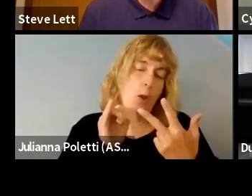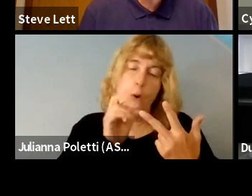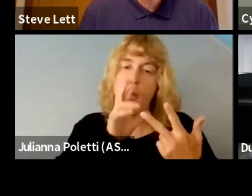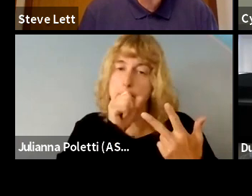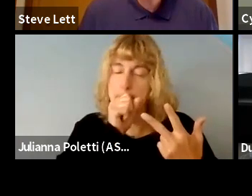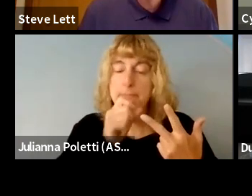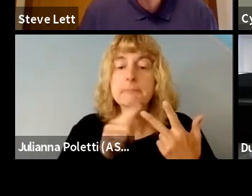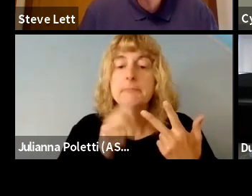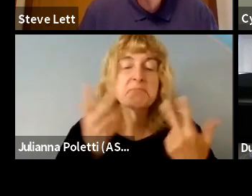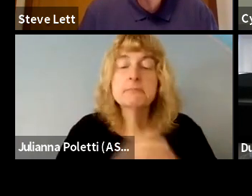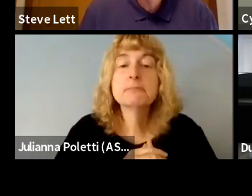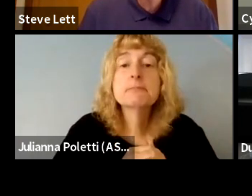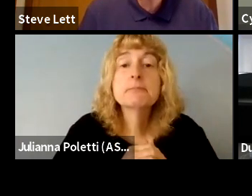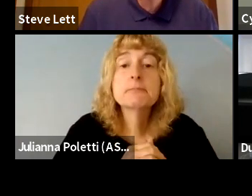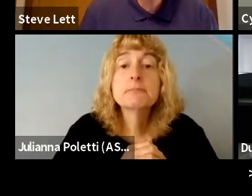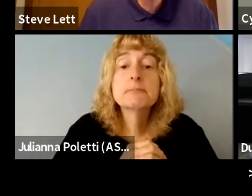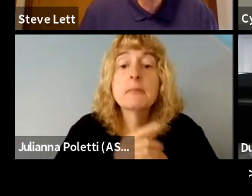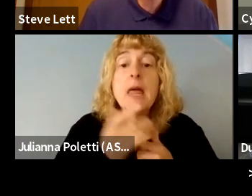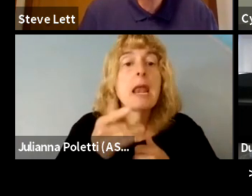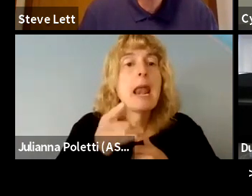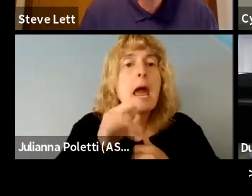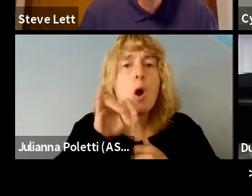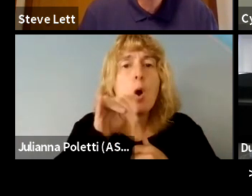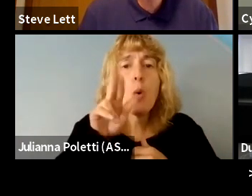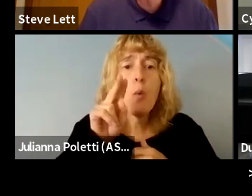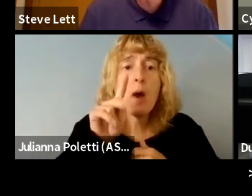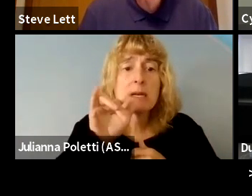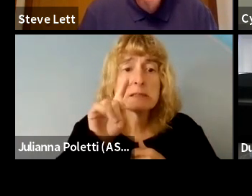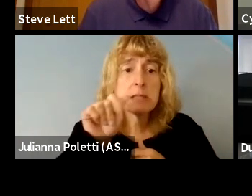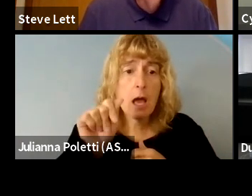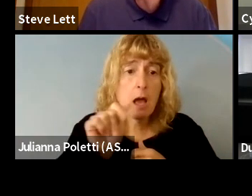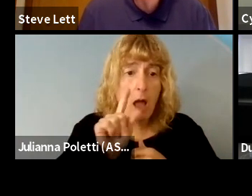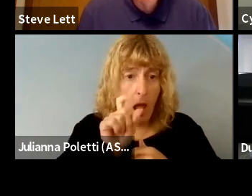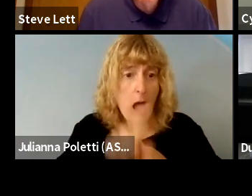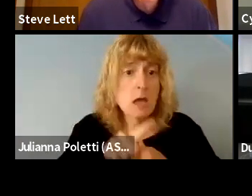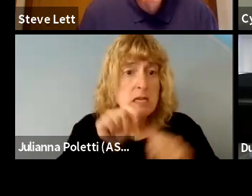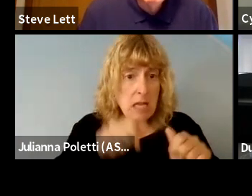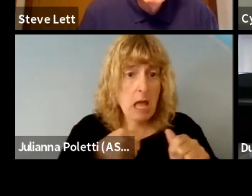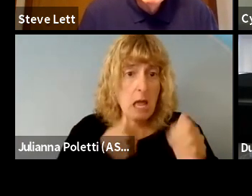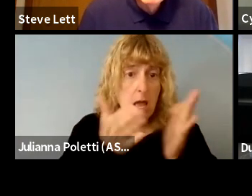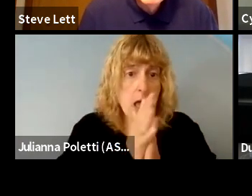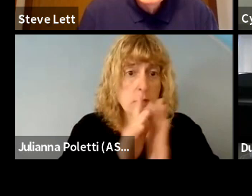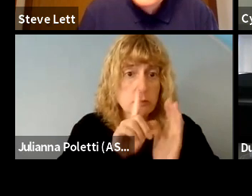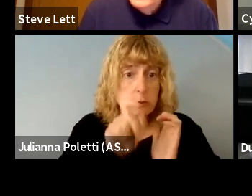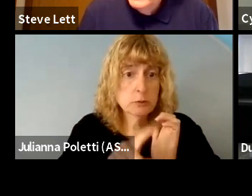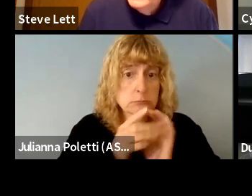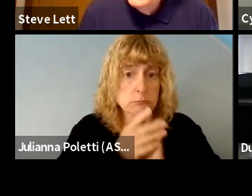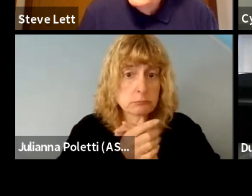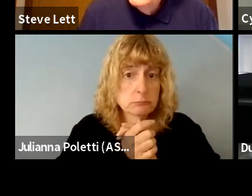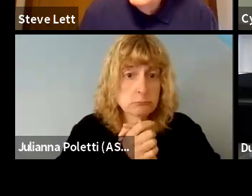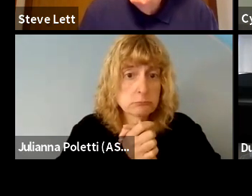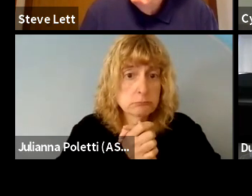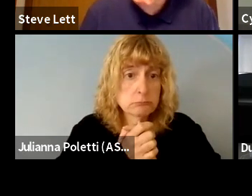May I move to ask a question right now, Steve? Sure, absolutely. Okay.